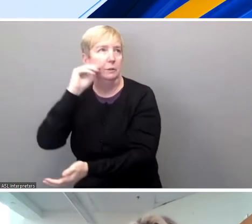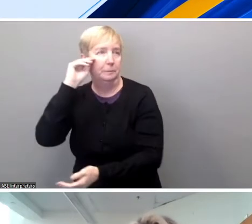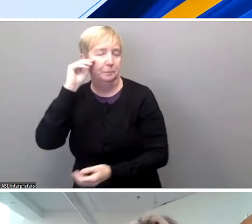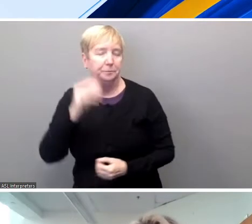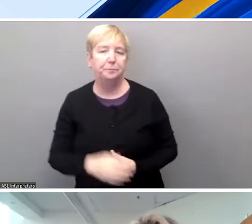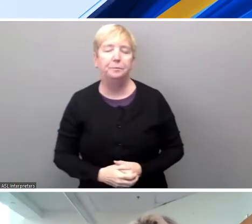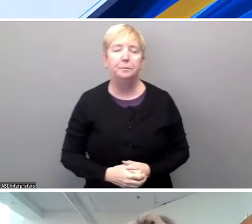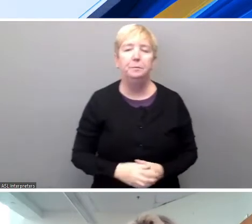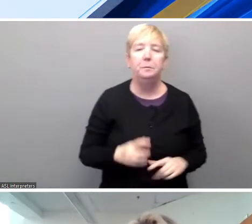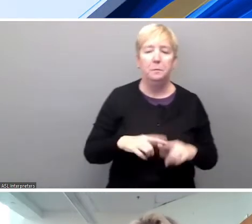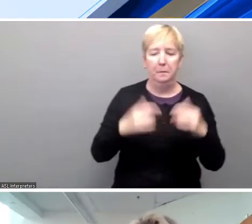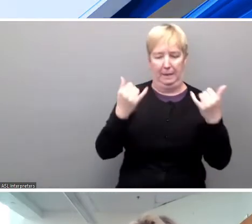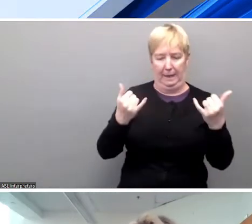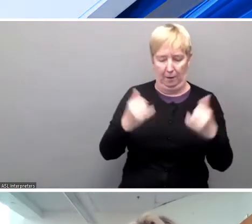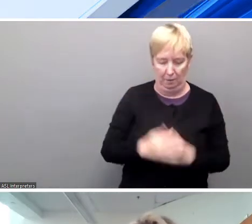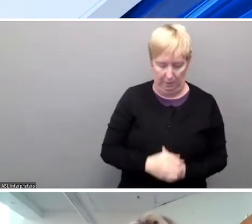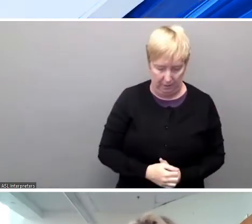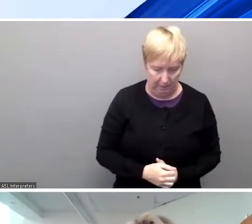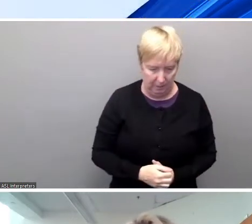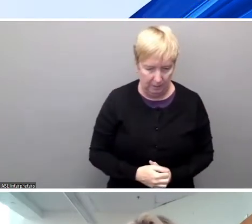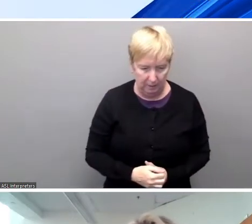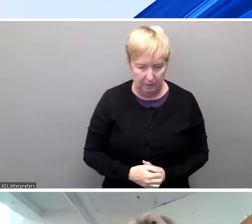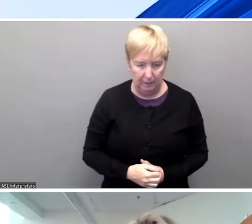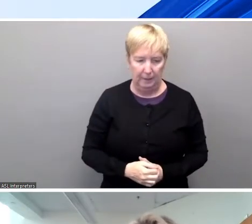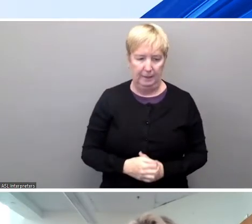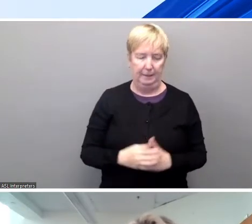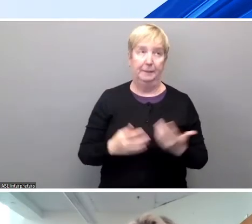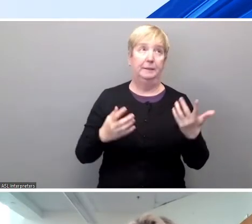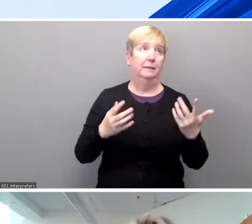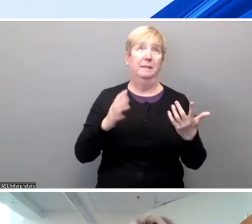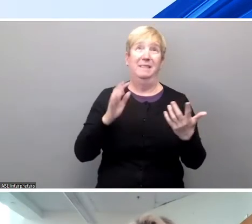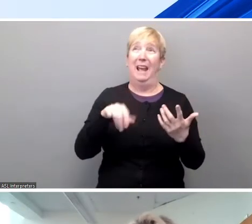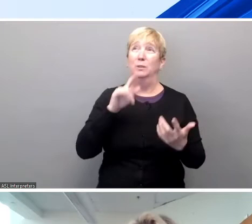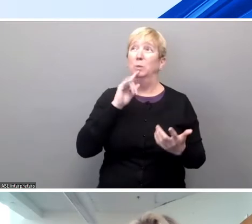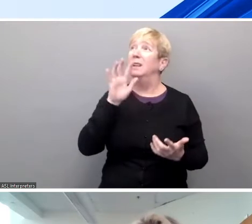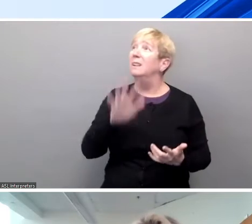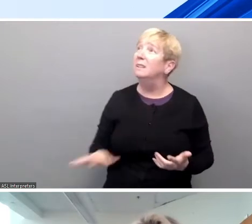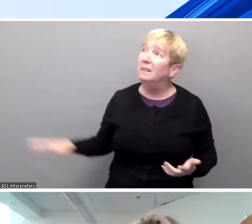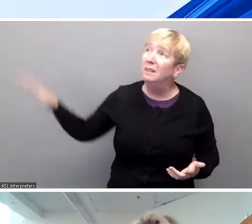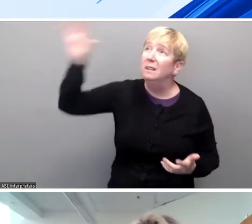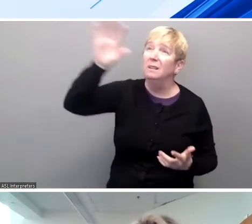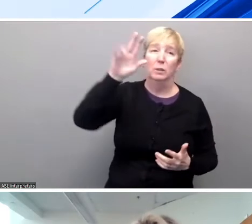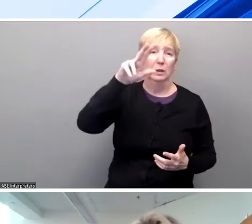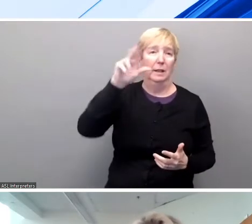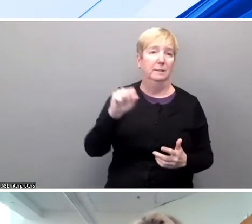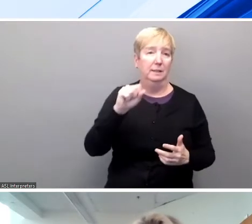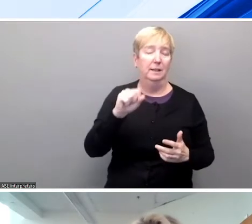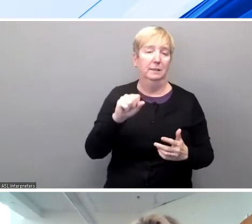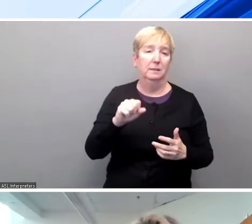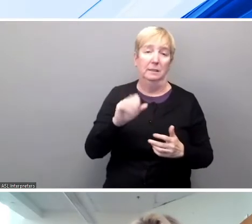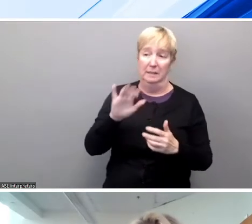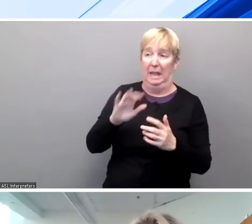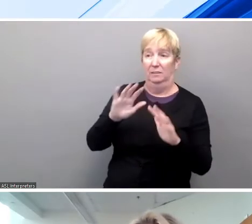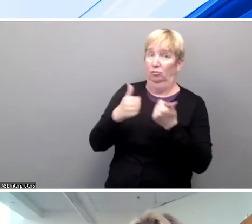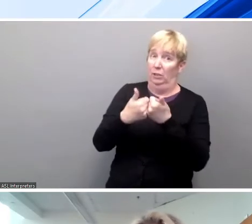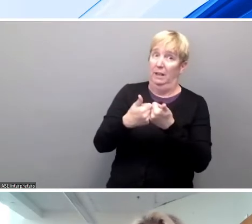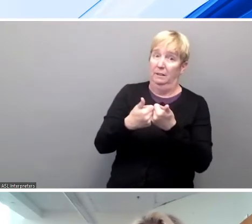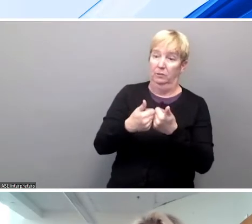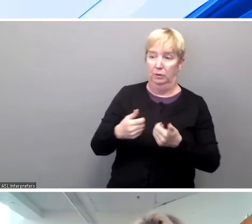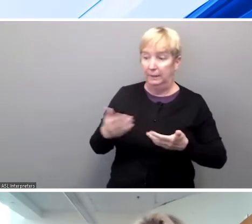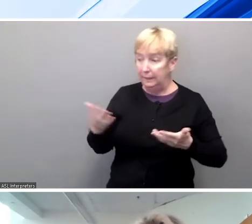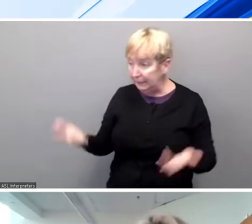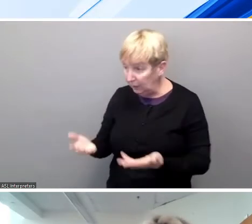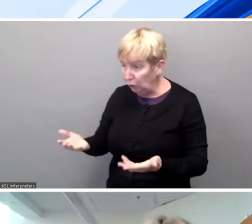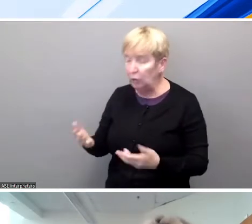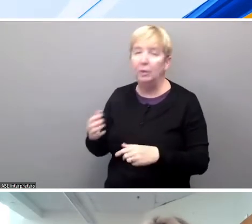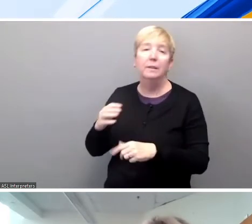caregiving, that is across the nation a major problem. And it certainly is in long-term care facilities, as well as